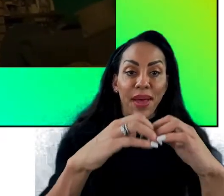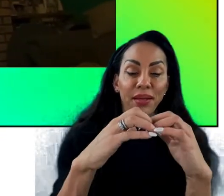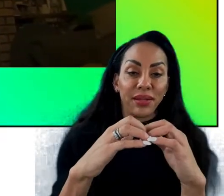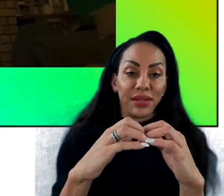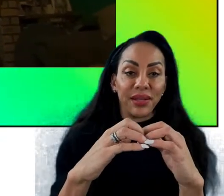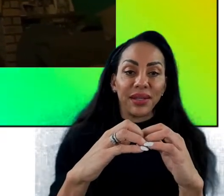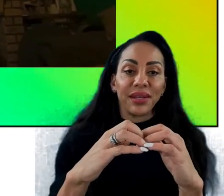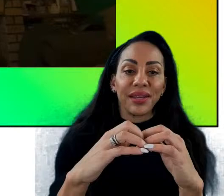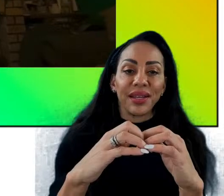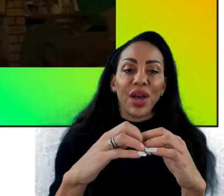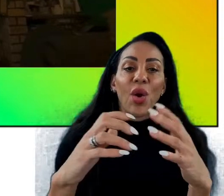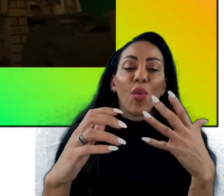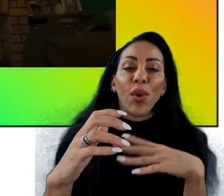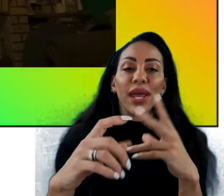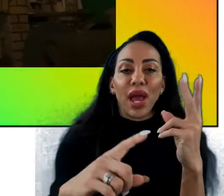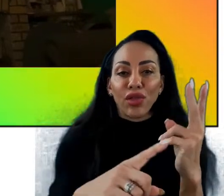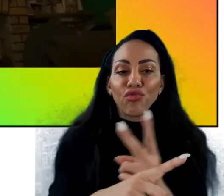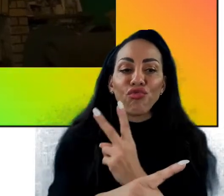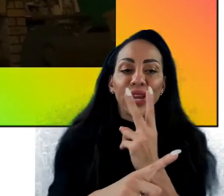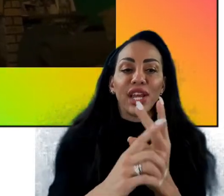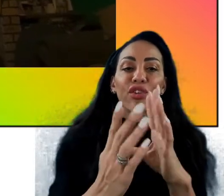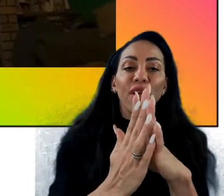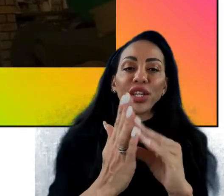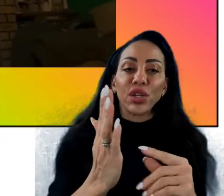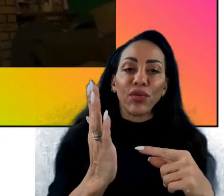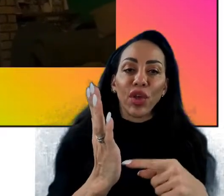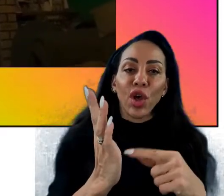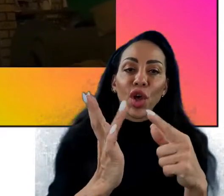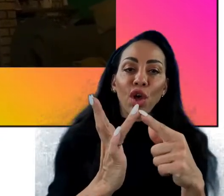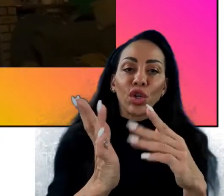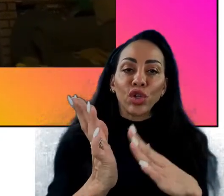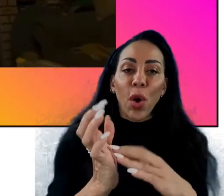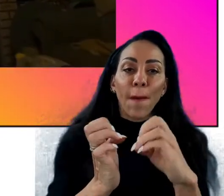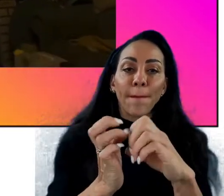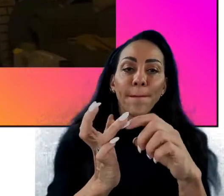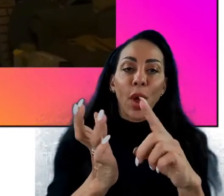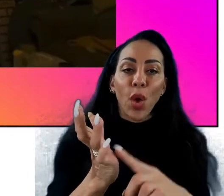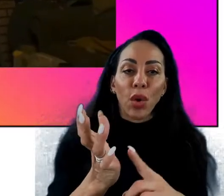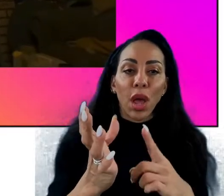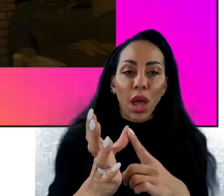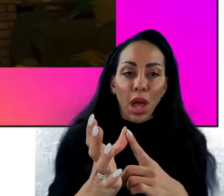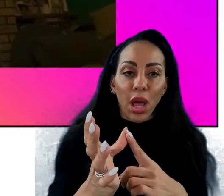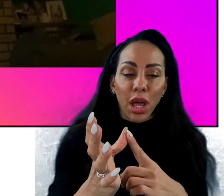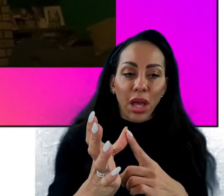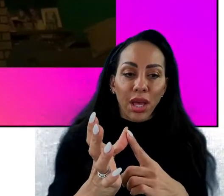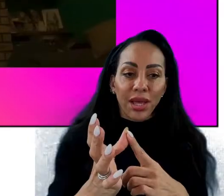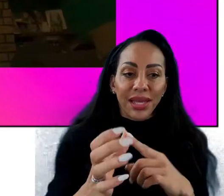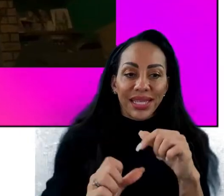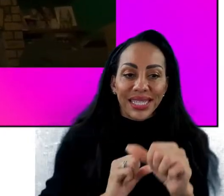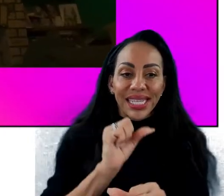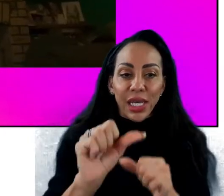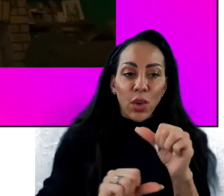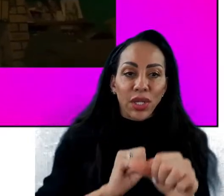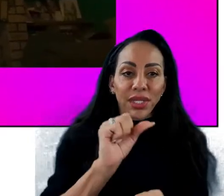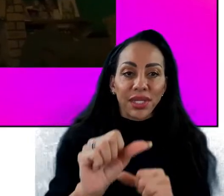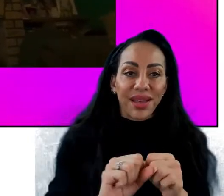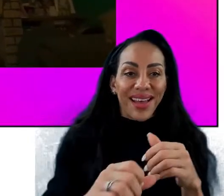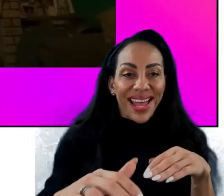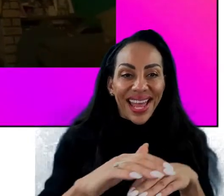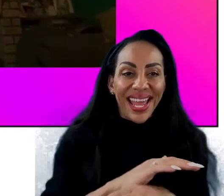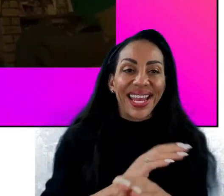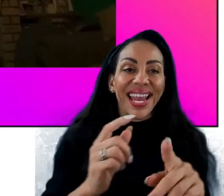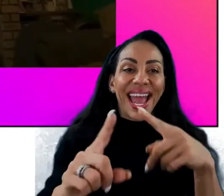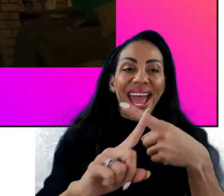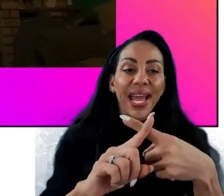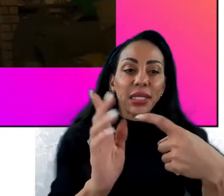Tombola sequencer that we saw earlier, but this time in XR. So the idea being, once you bring it into a different space, you